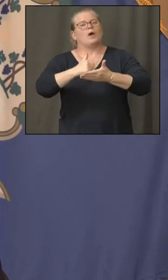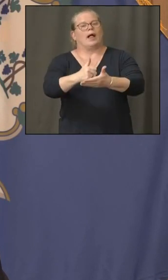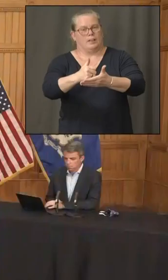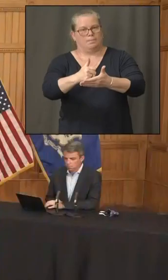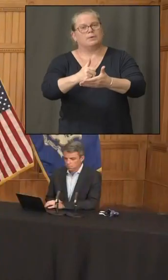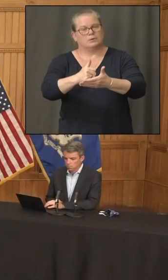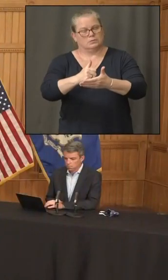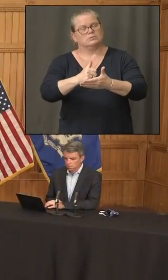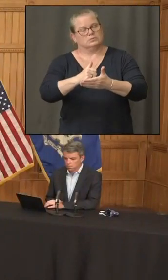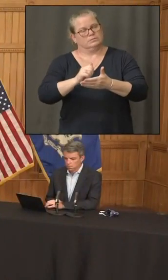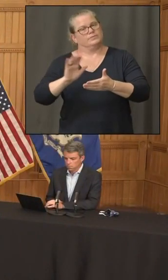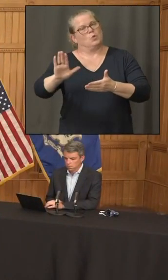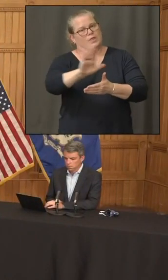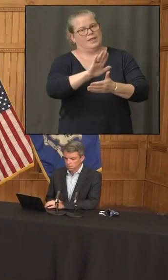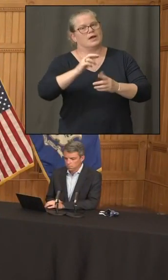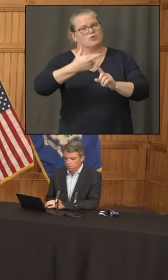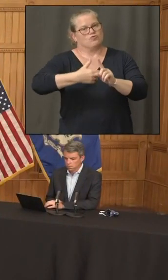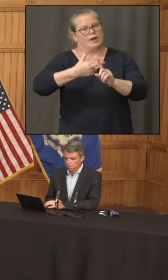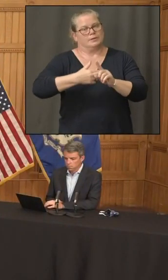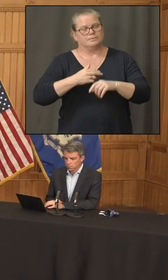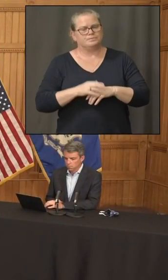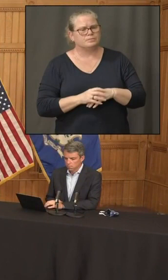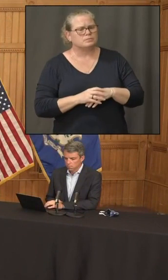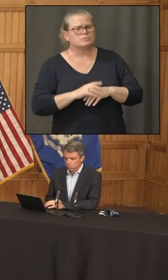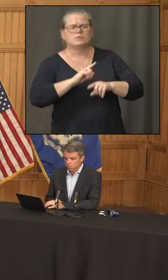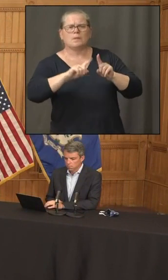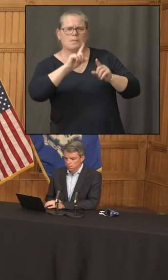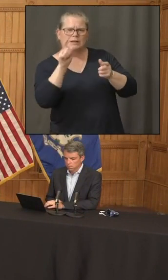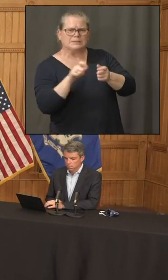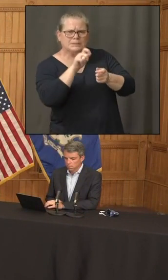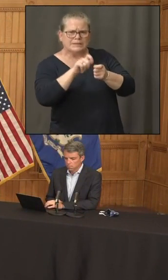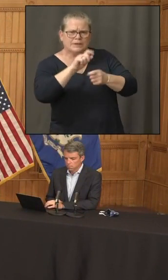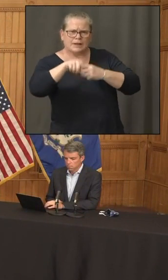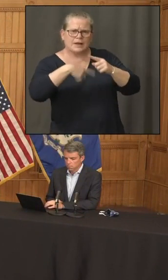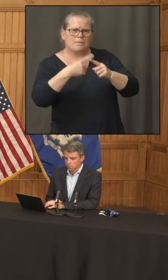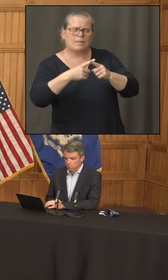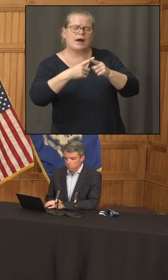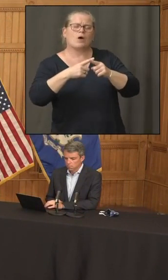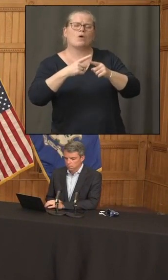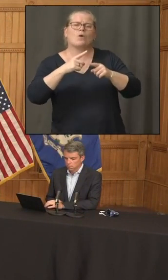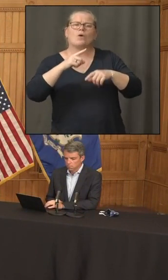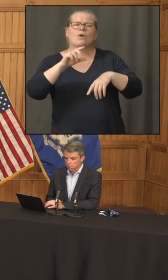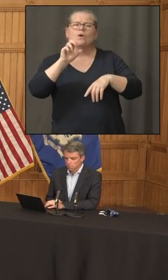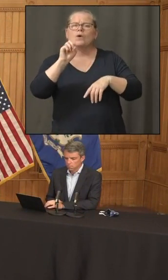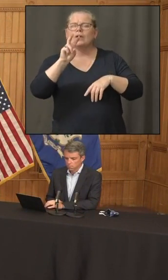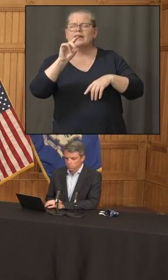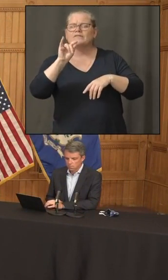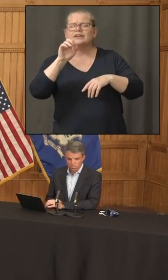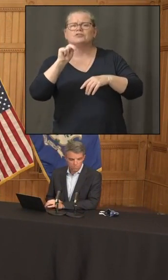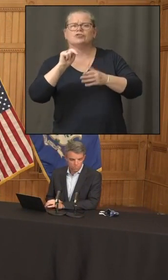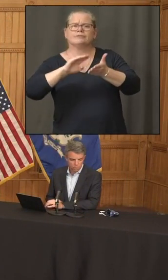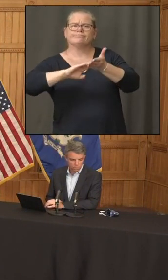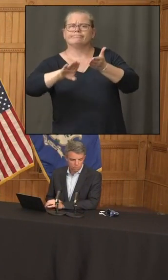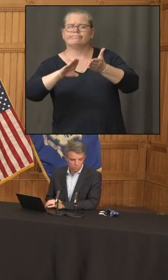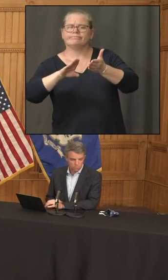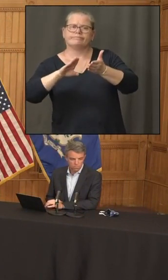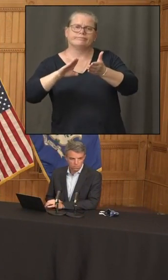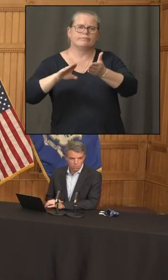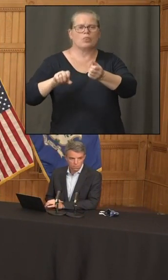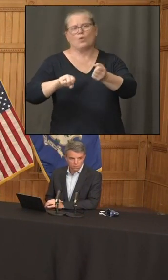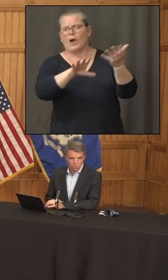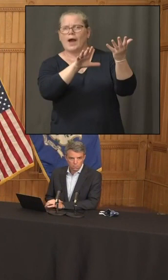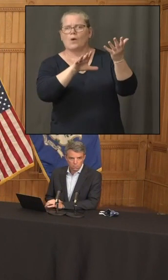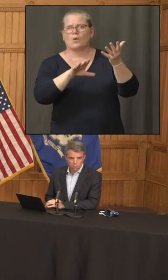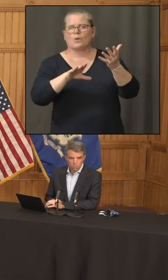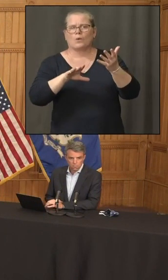on the evictions, obviously, Craig Fishbein and two other lawmakers are suing over that, trying to get the evictions